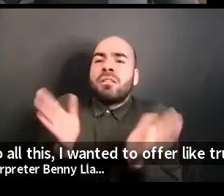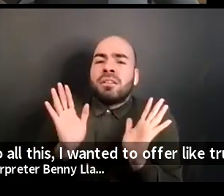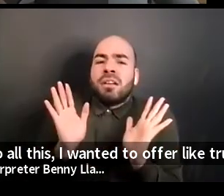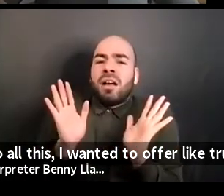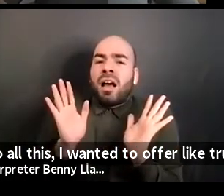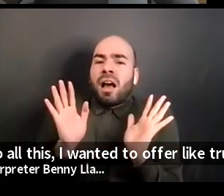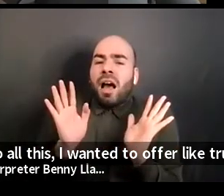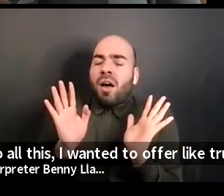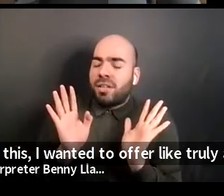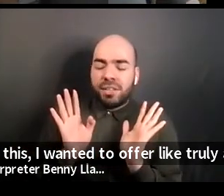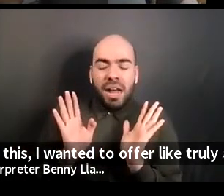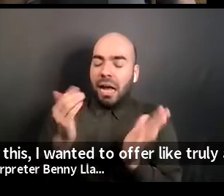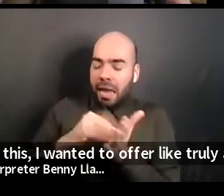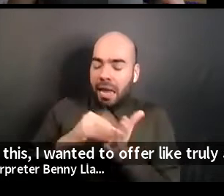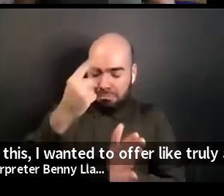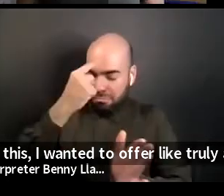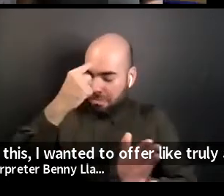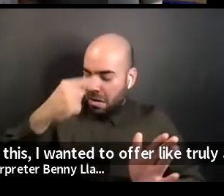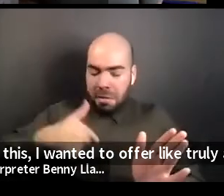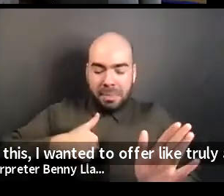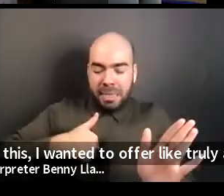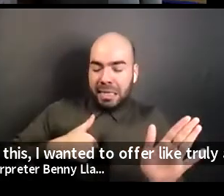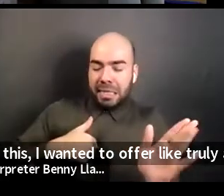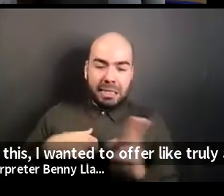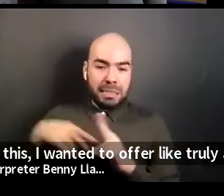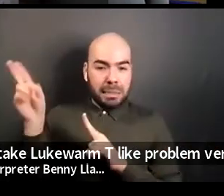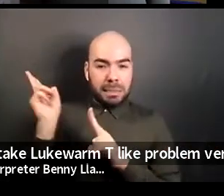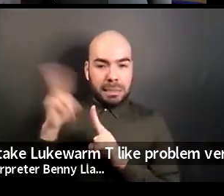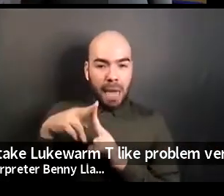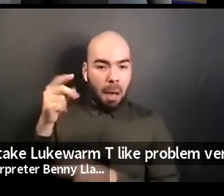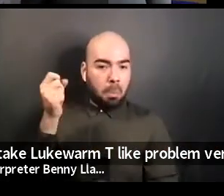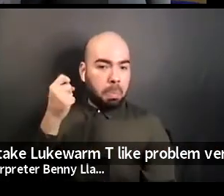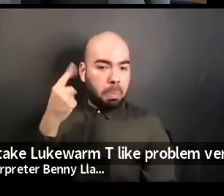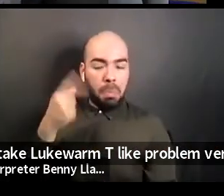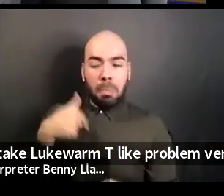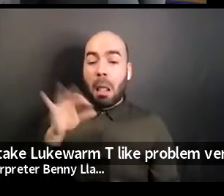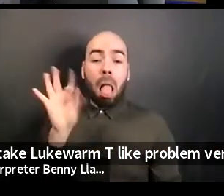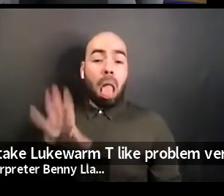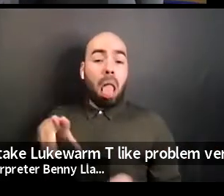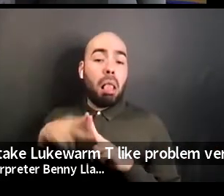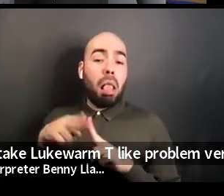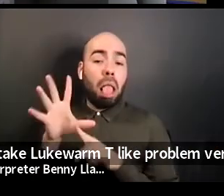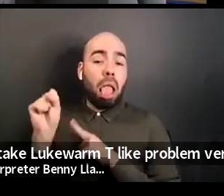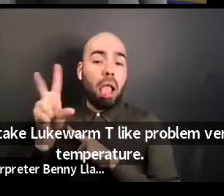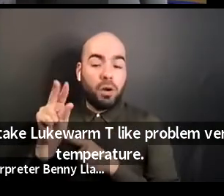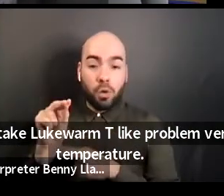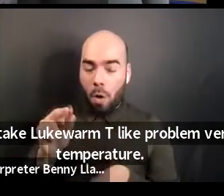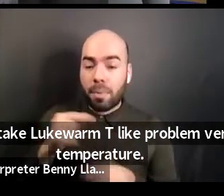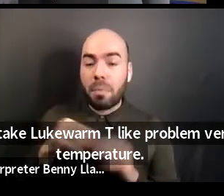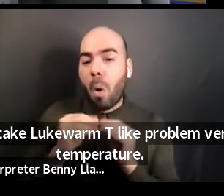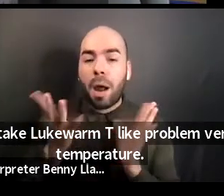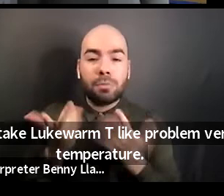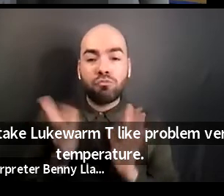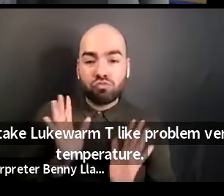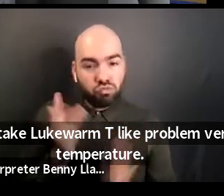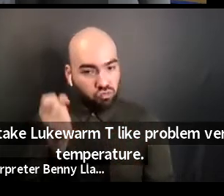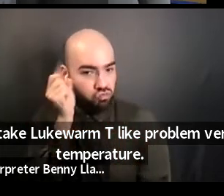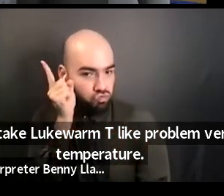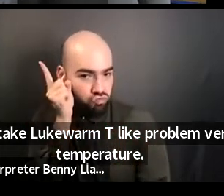lukewarm take, lukewarm tea, like very room temperature, to the point that you're both